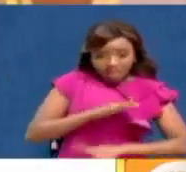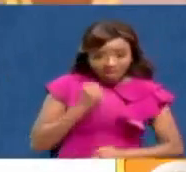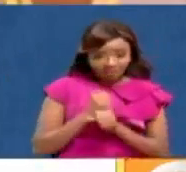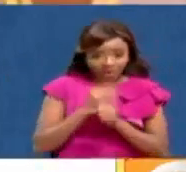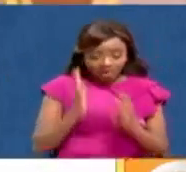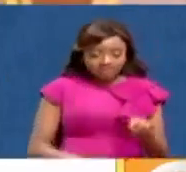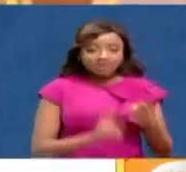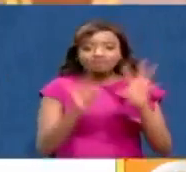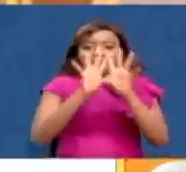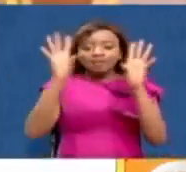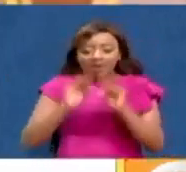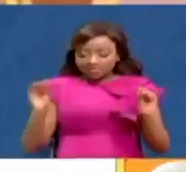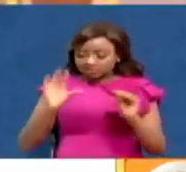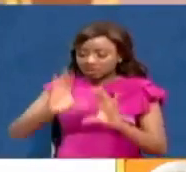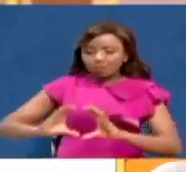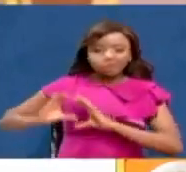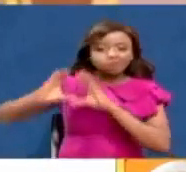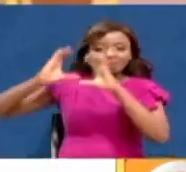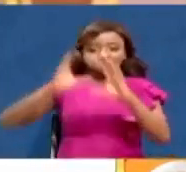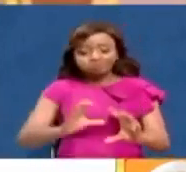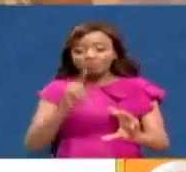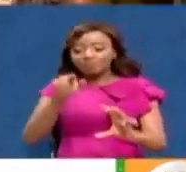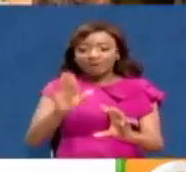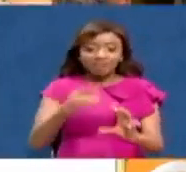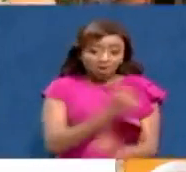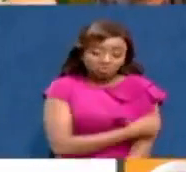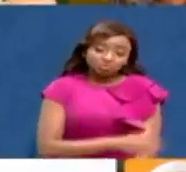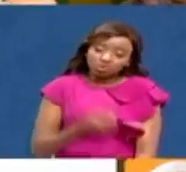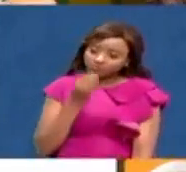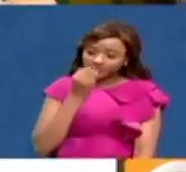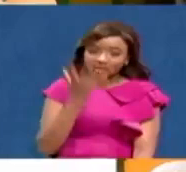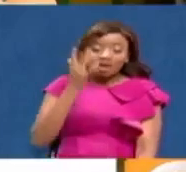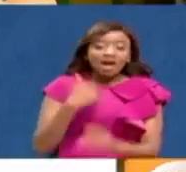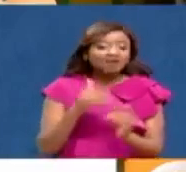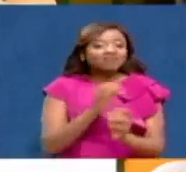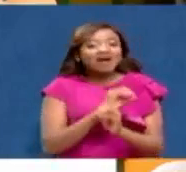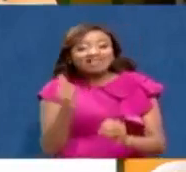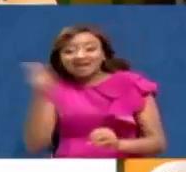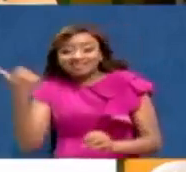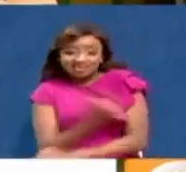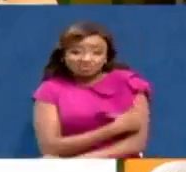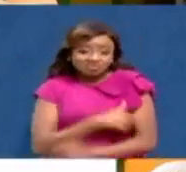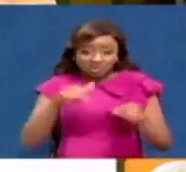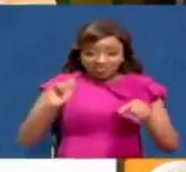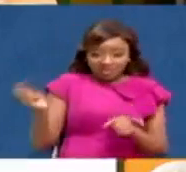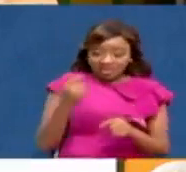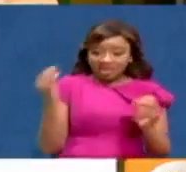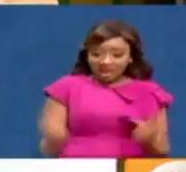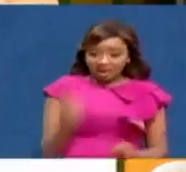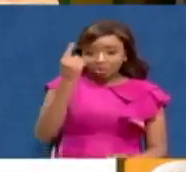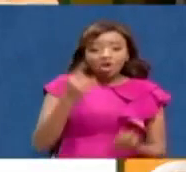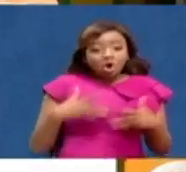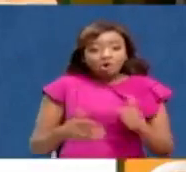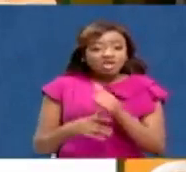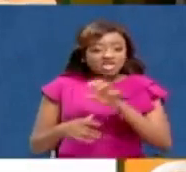hospital, budgetary provisions for such a hospital. There's no other hospital, not just in Kenya, but also in East